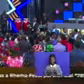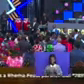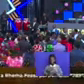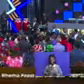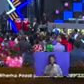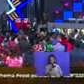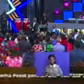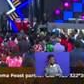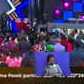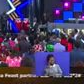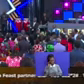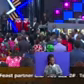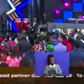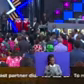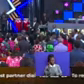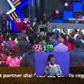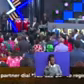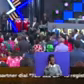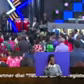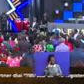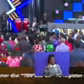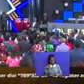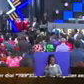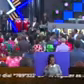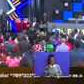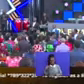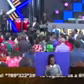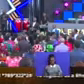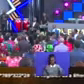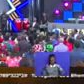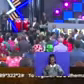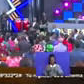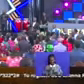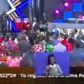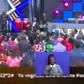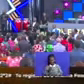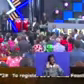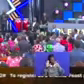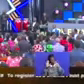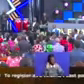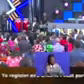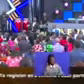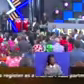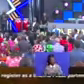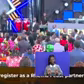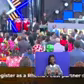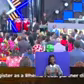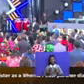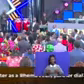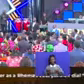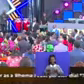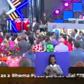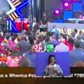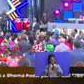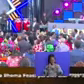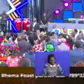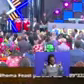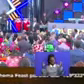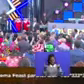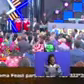you know that ruak assemble we have key people in every pH of the